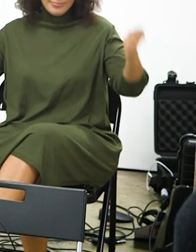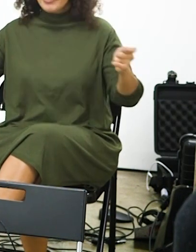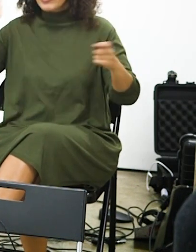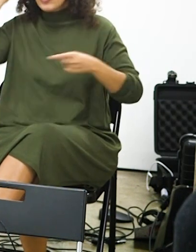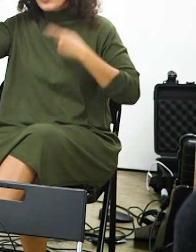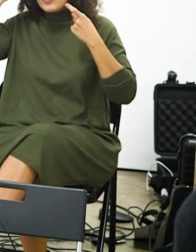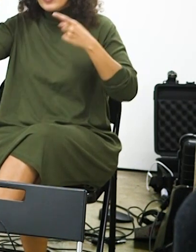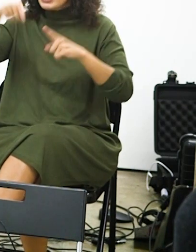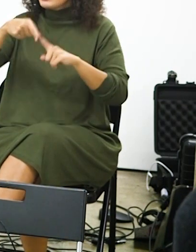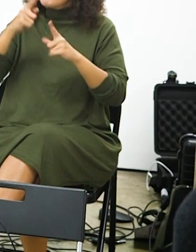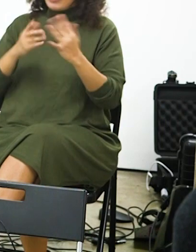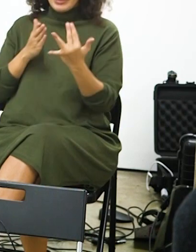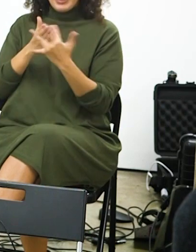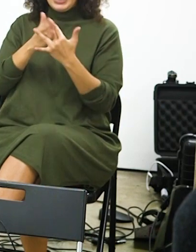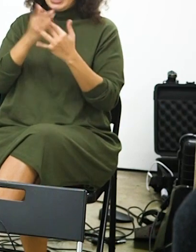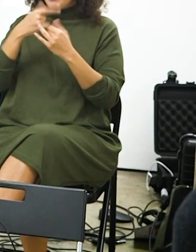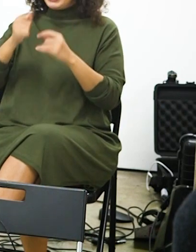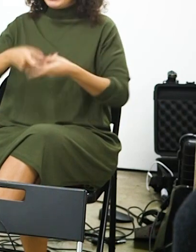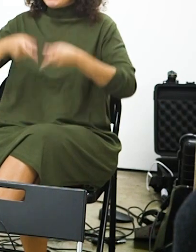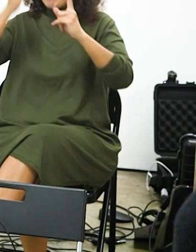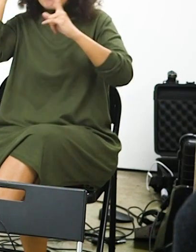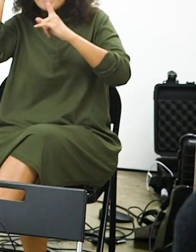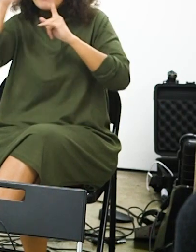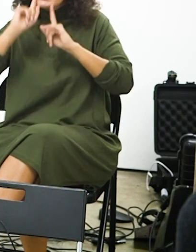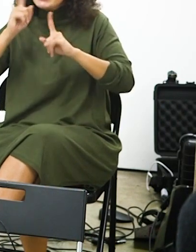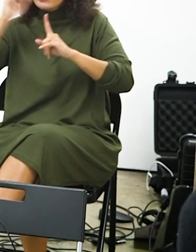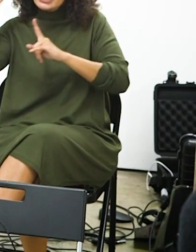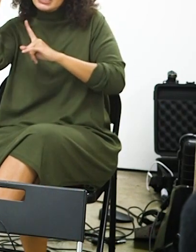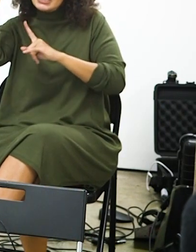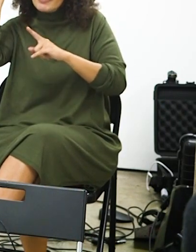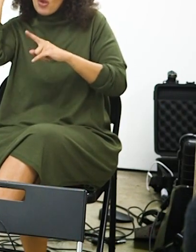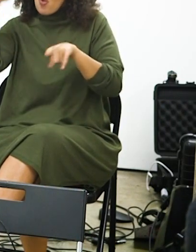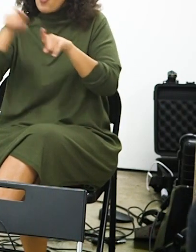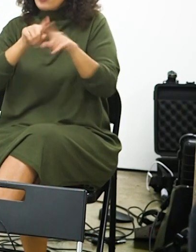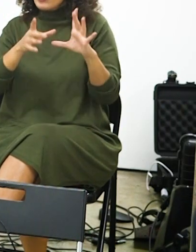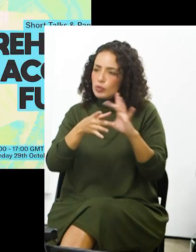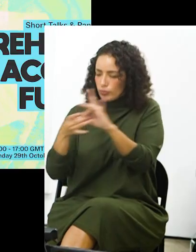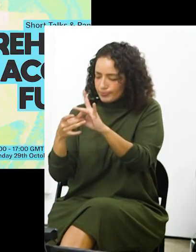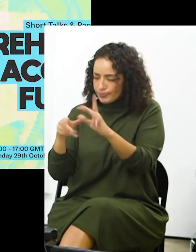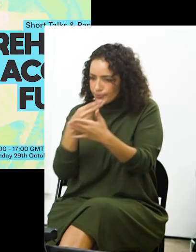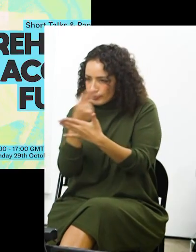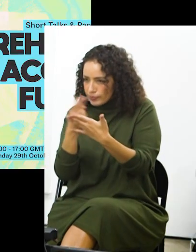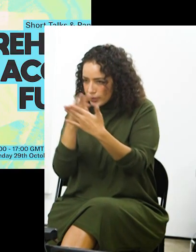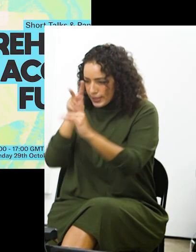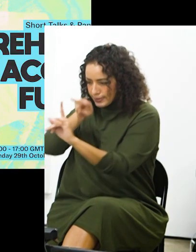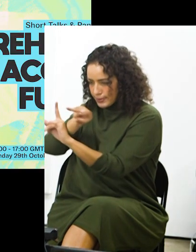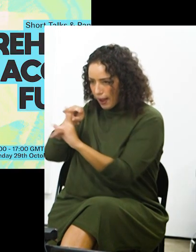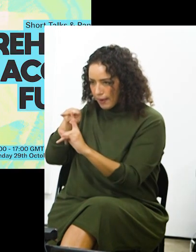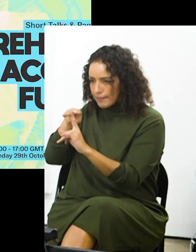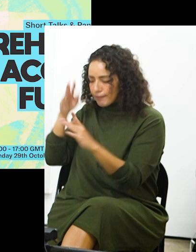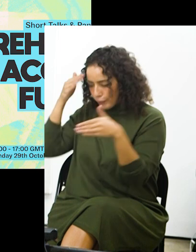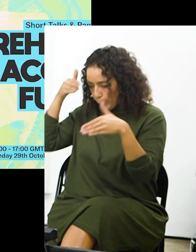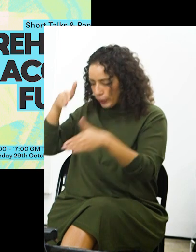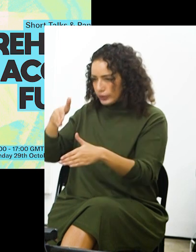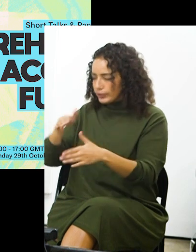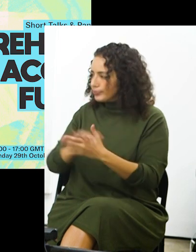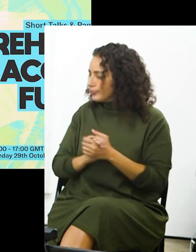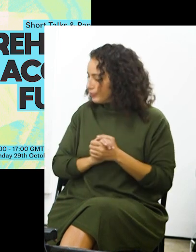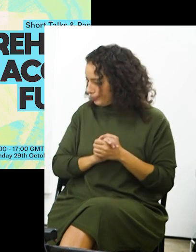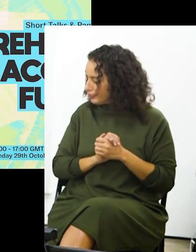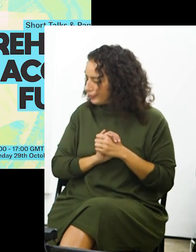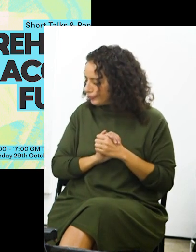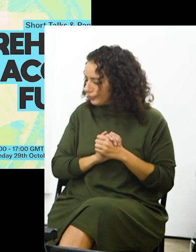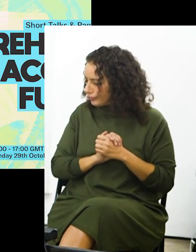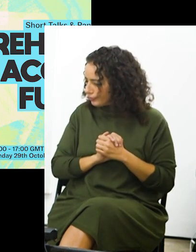pedagogic tool, thinking about teaching, but also in design. And today I think that's something that we're trying to kind of really work through as well. And so, leading with all